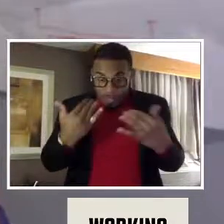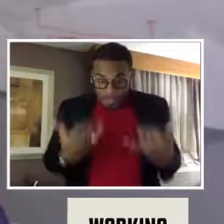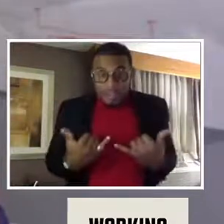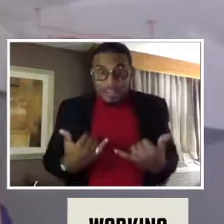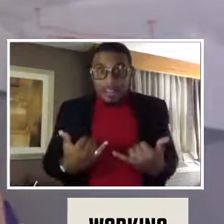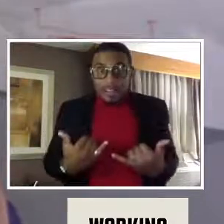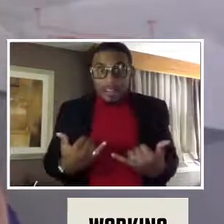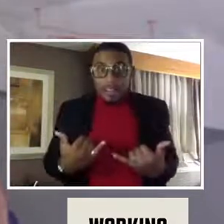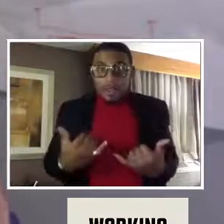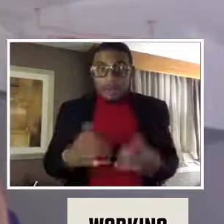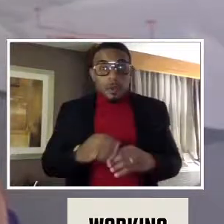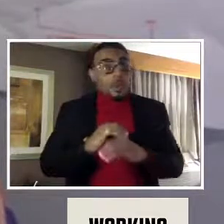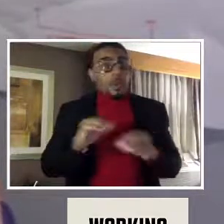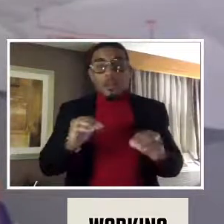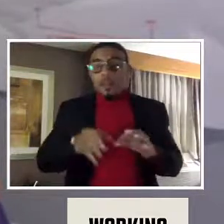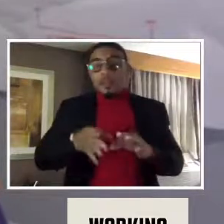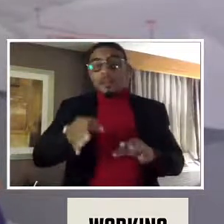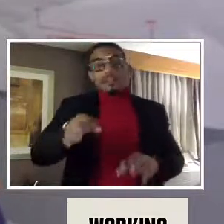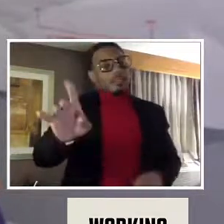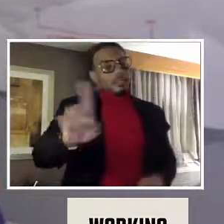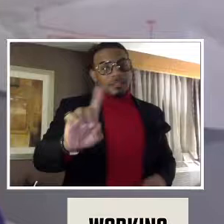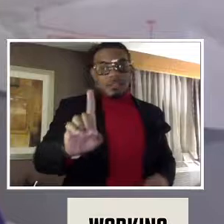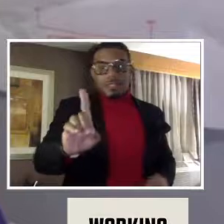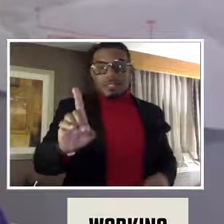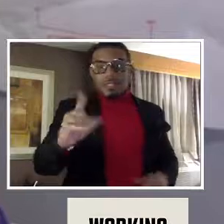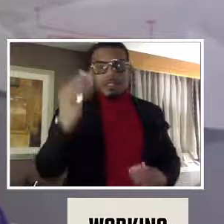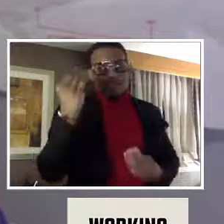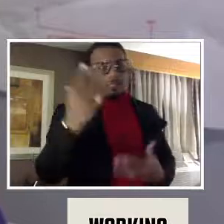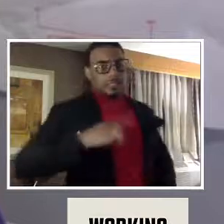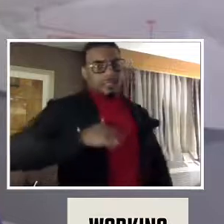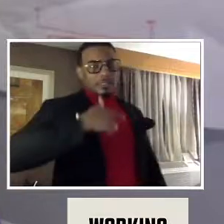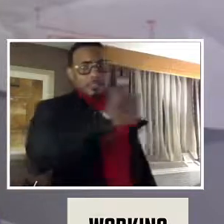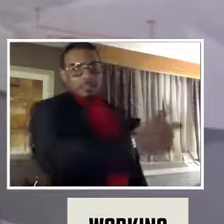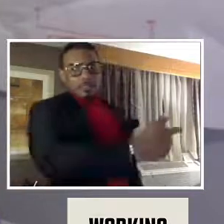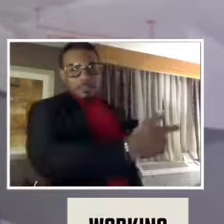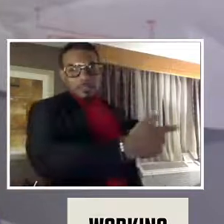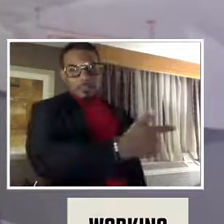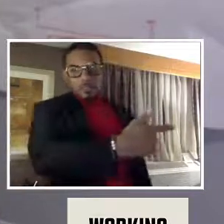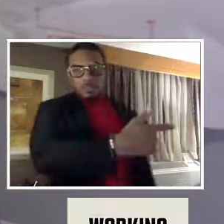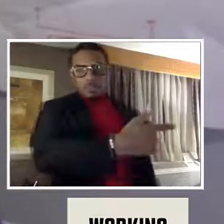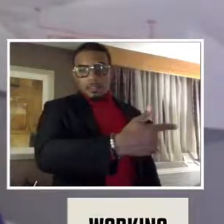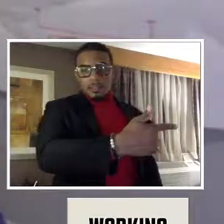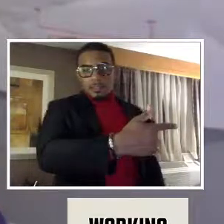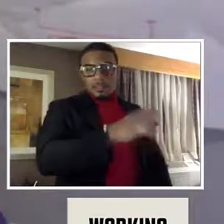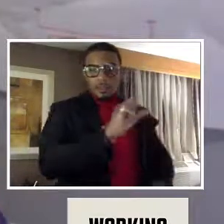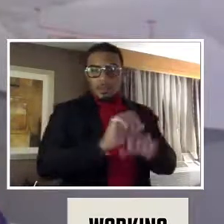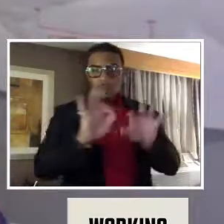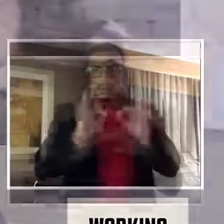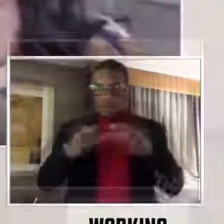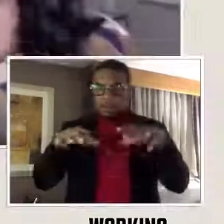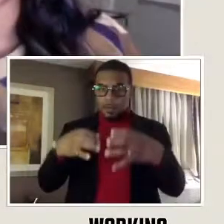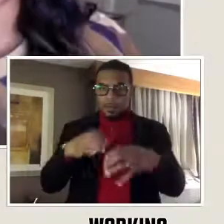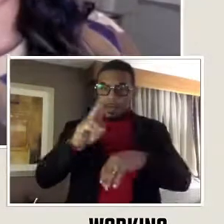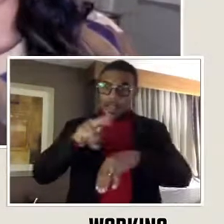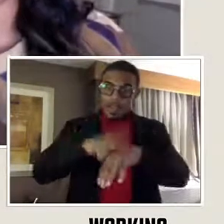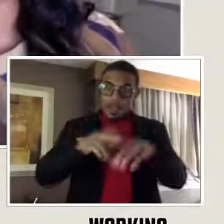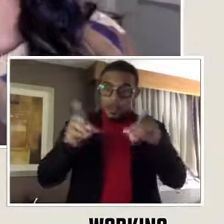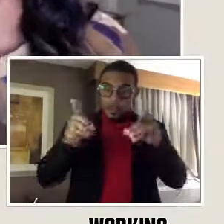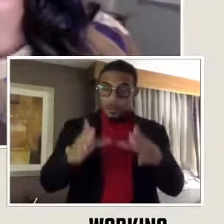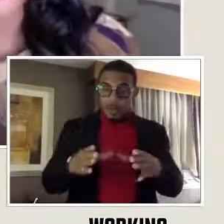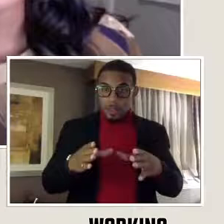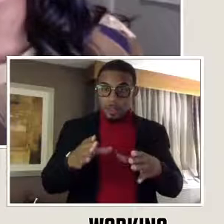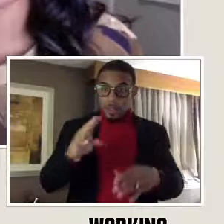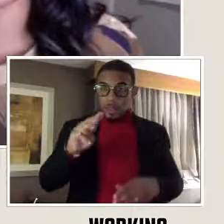now. And with no further ado, let me turn it over to the Working Families Party National